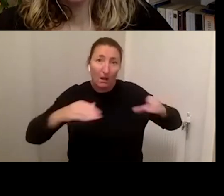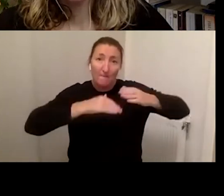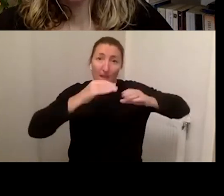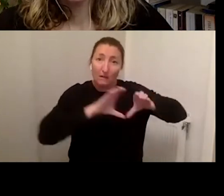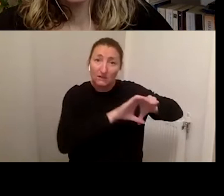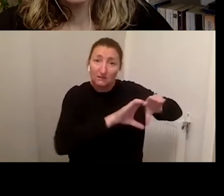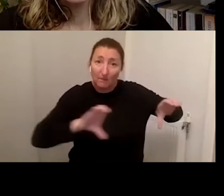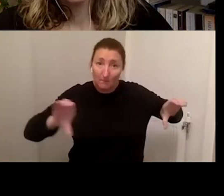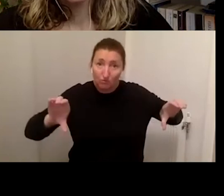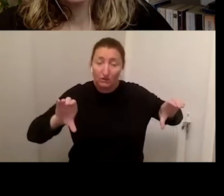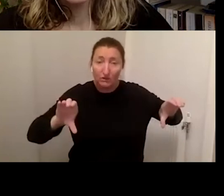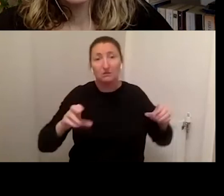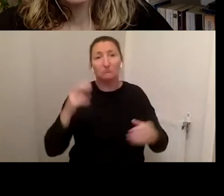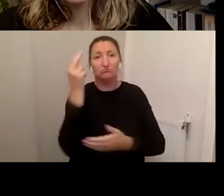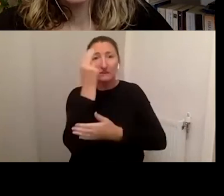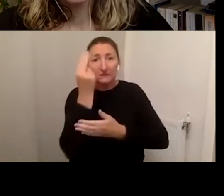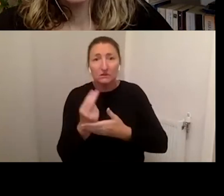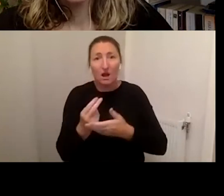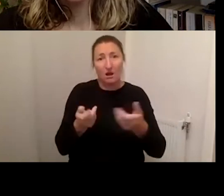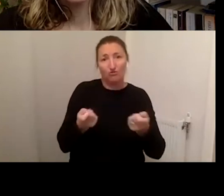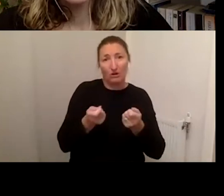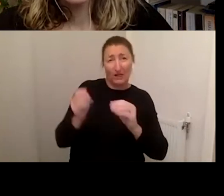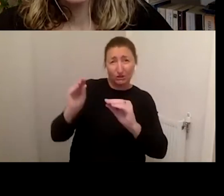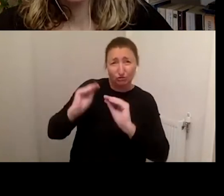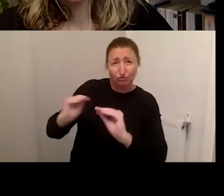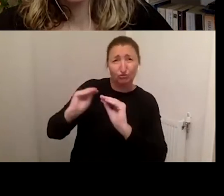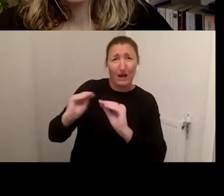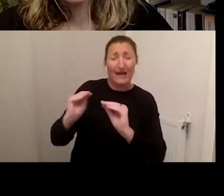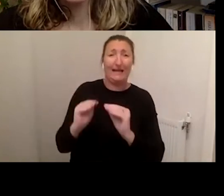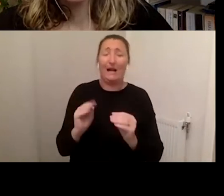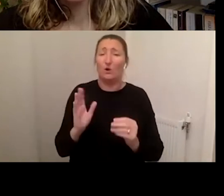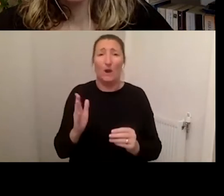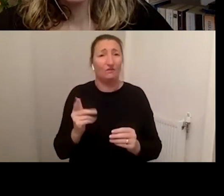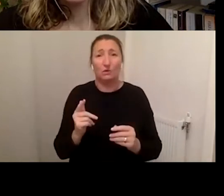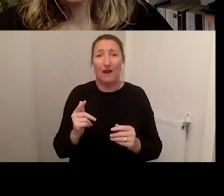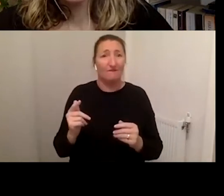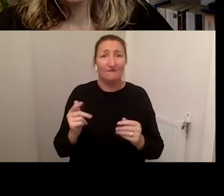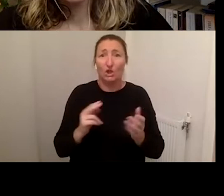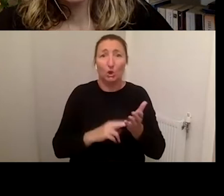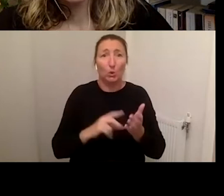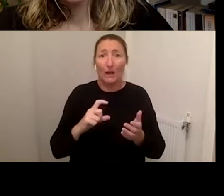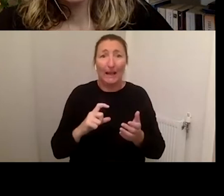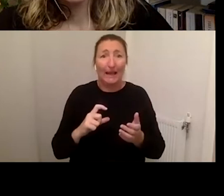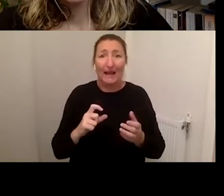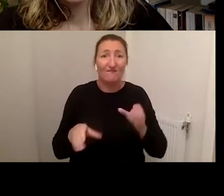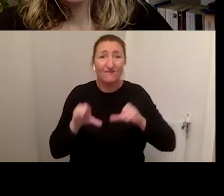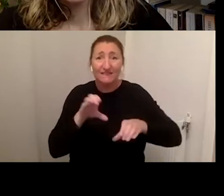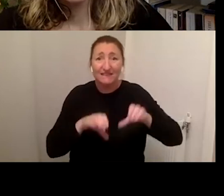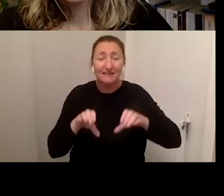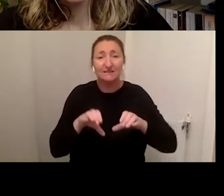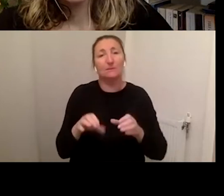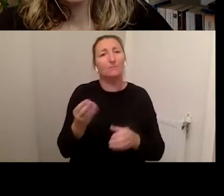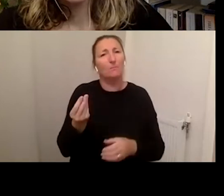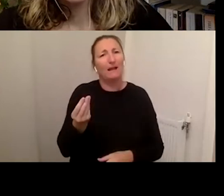engineering, design, regulation, training nuclear physicists in universities. This is all funded indirectly through the